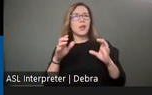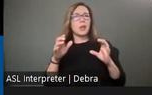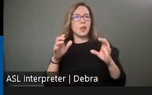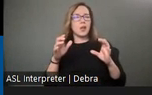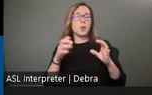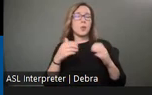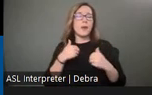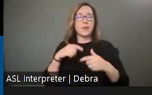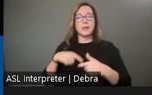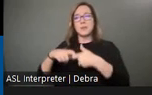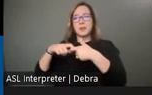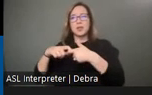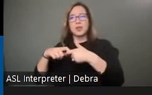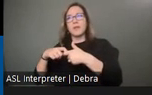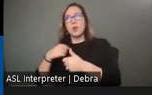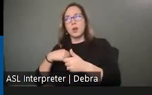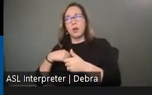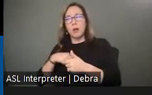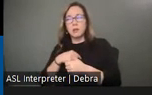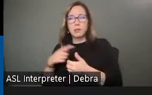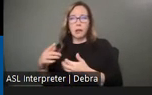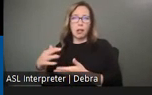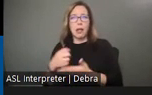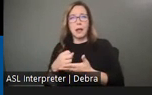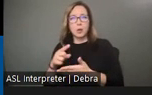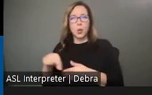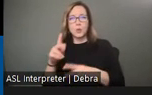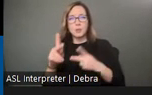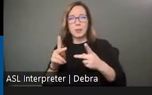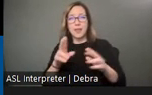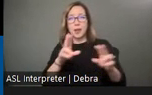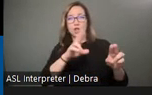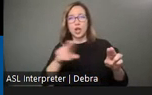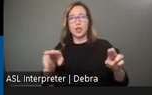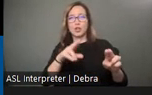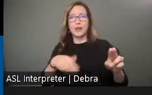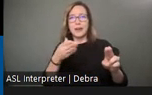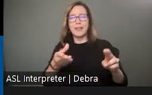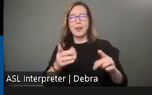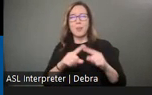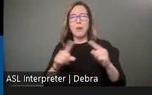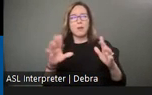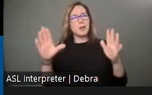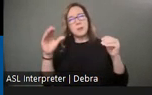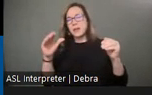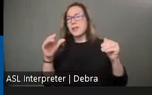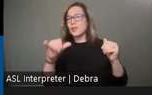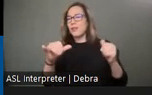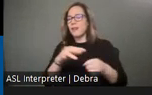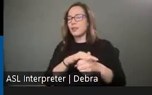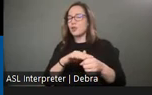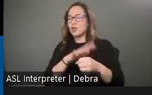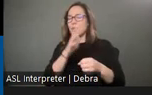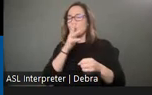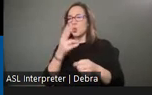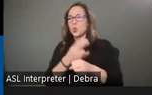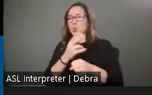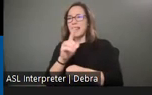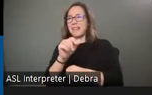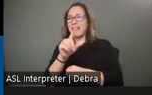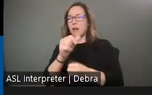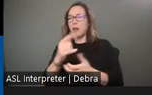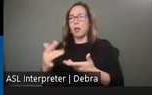FEMA's ability to collect specific information about the people being sheltered, there is an expectation that the jurisdictions will use the data, it's identified